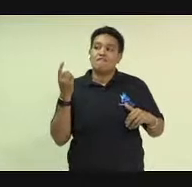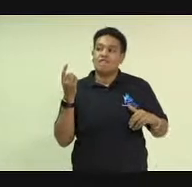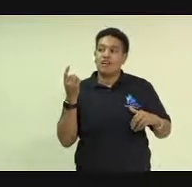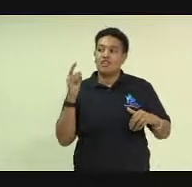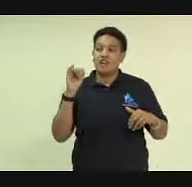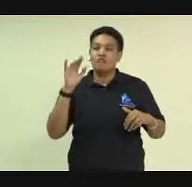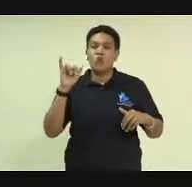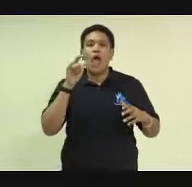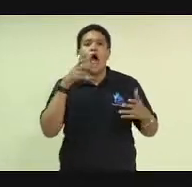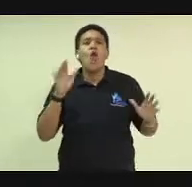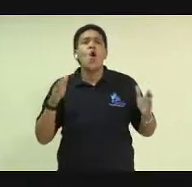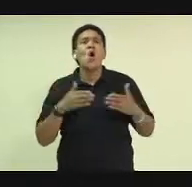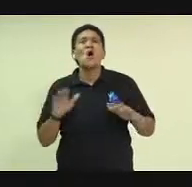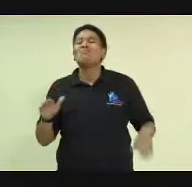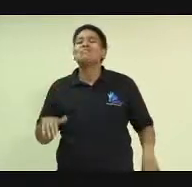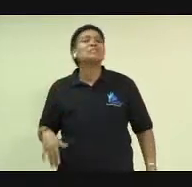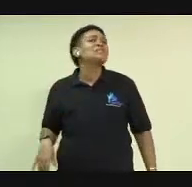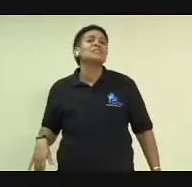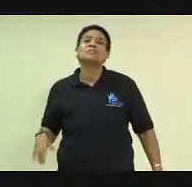the month.